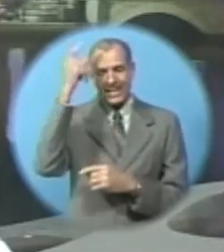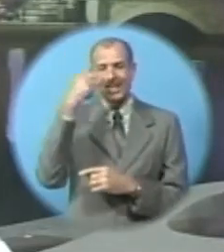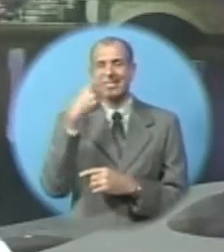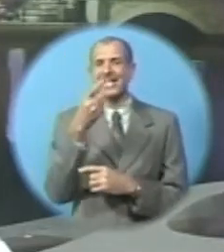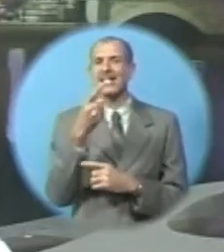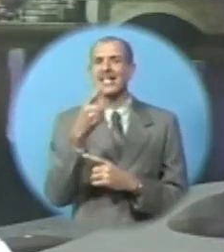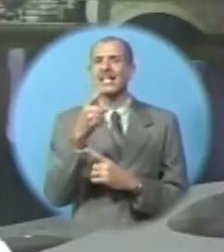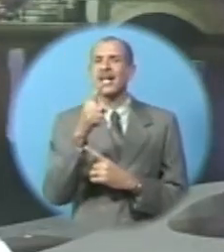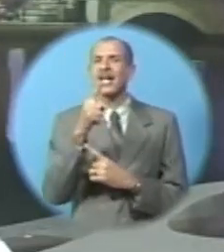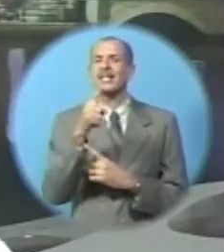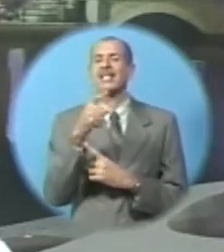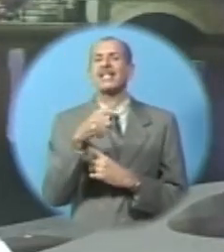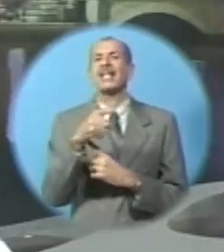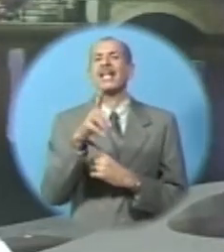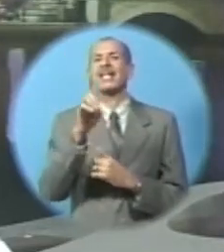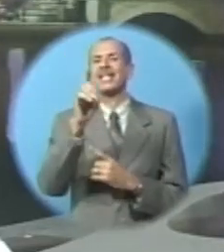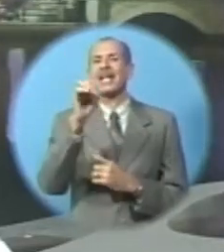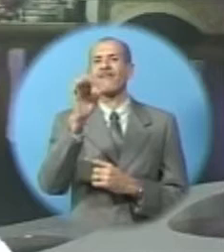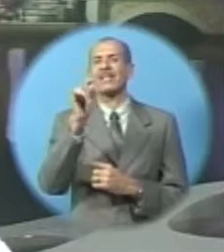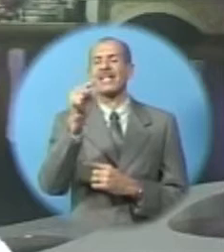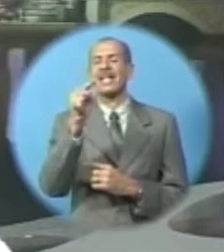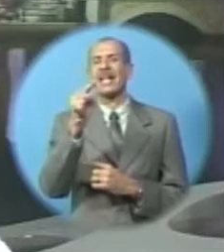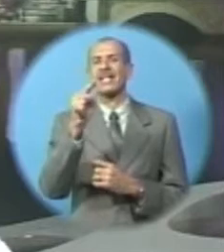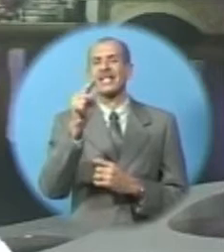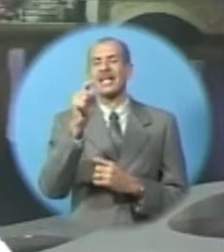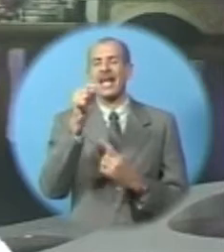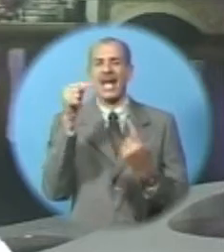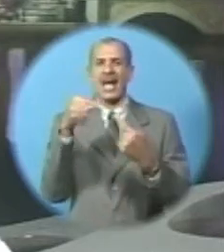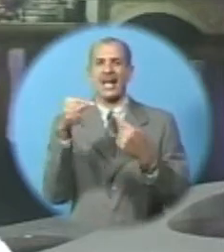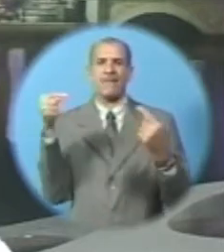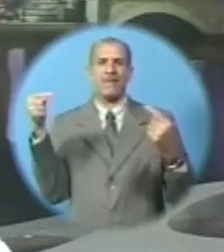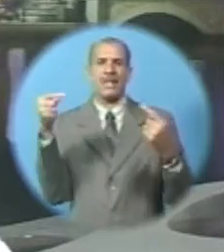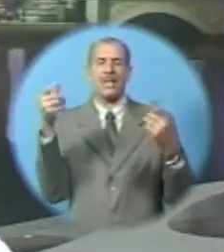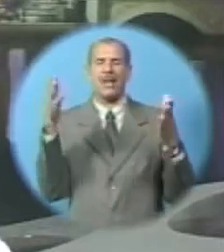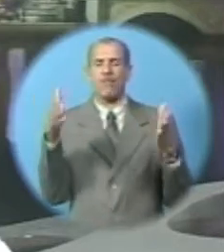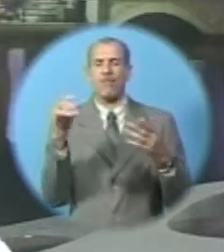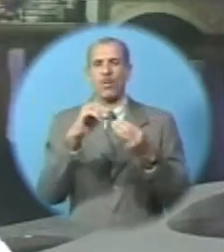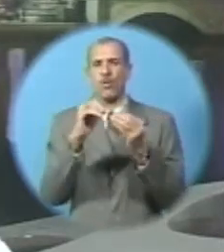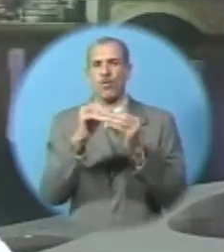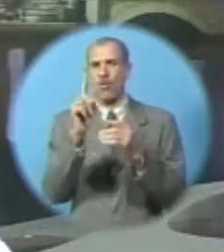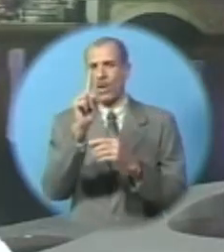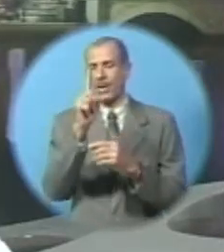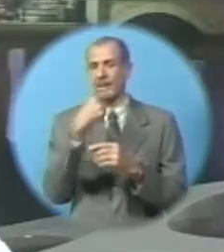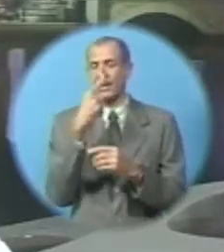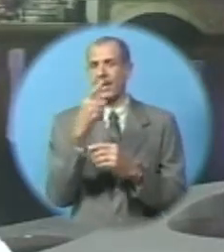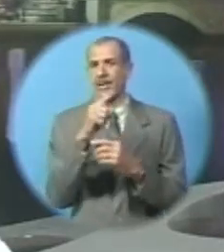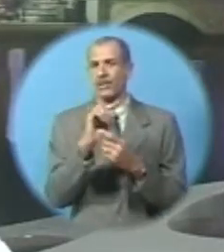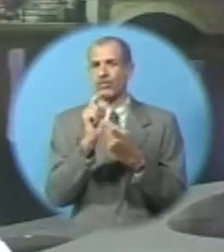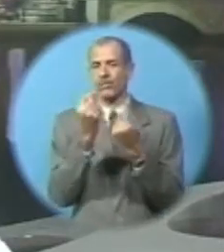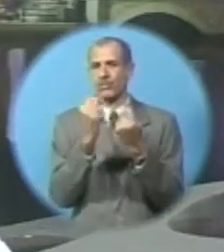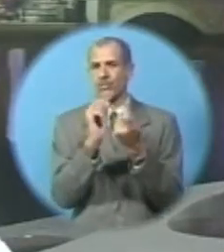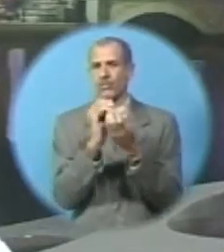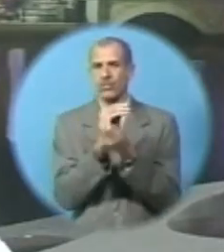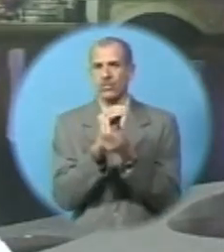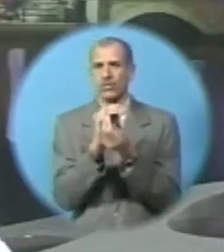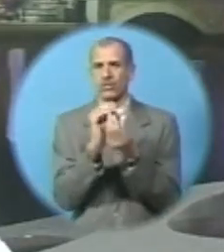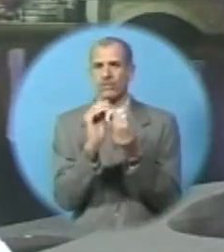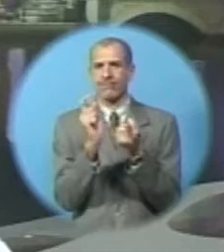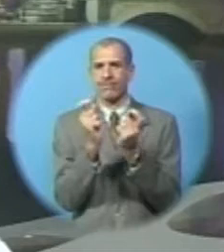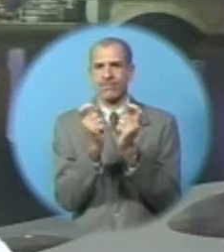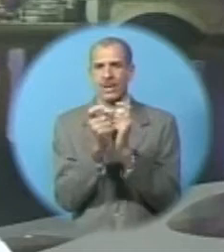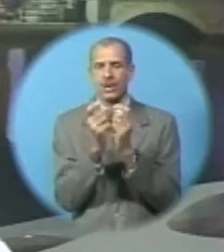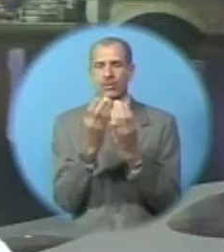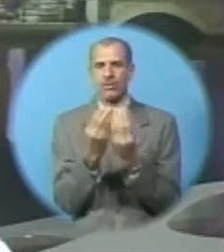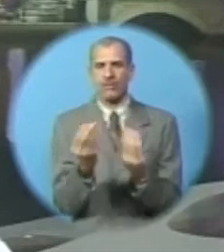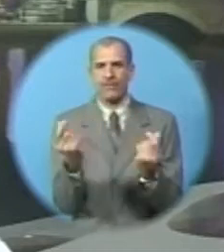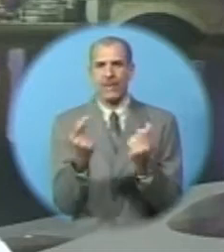public enemy number 1 and has introduced several measures to contain it in the short and medium terms. The main measure announced by